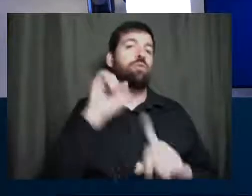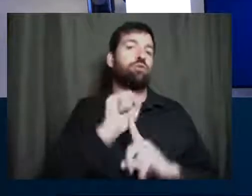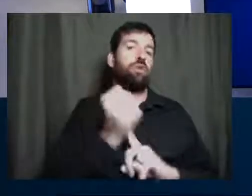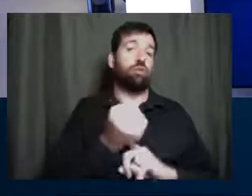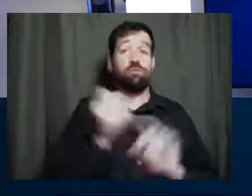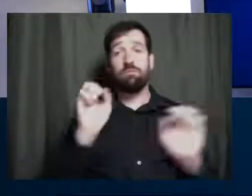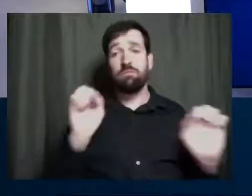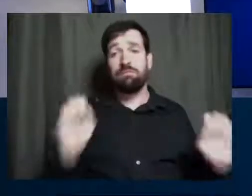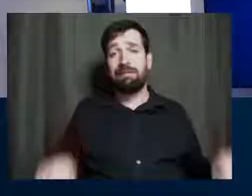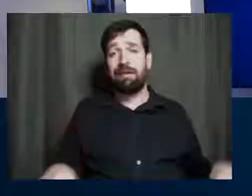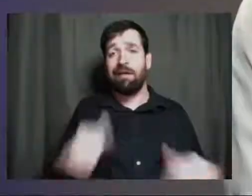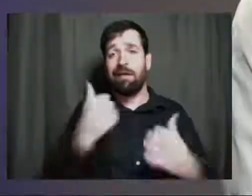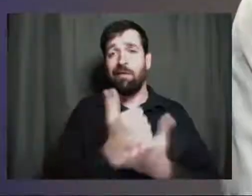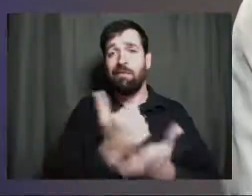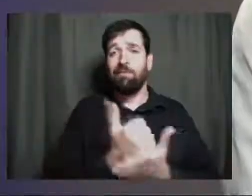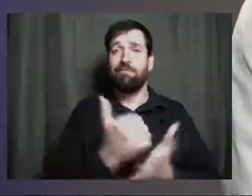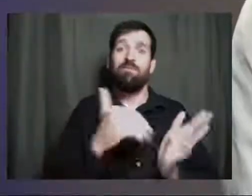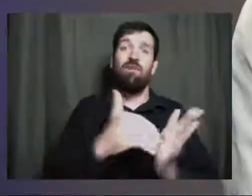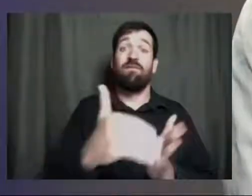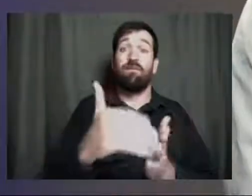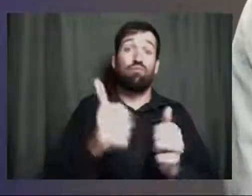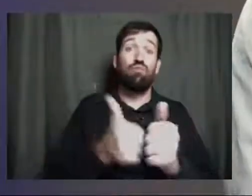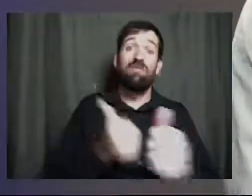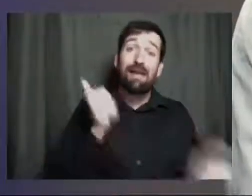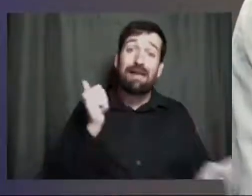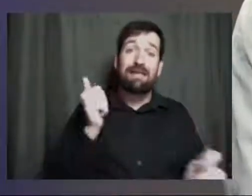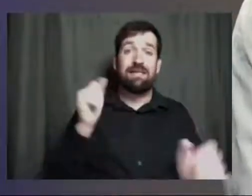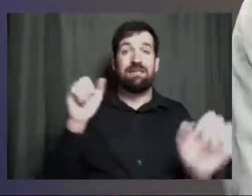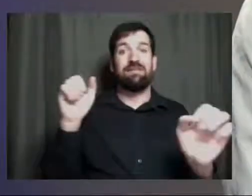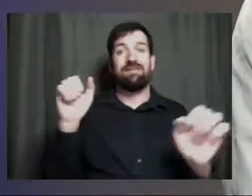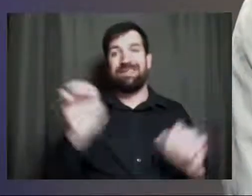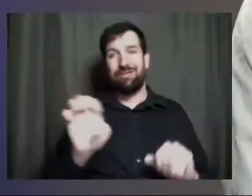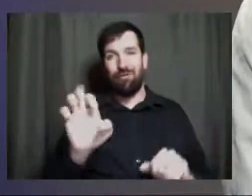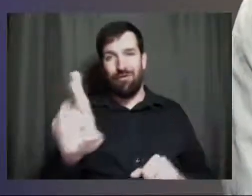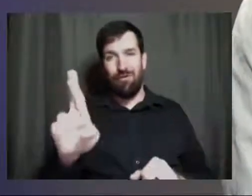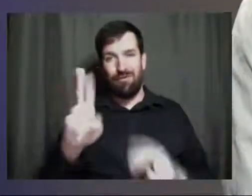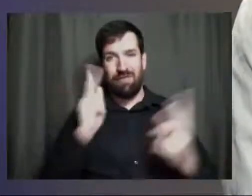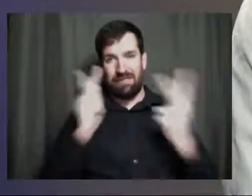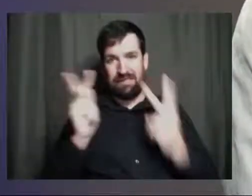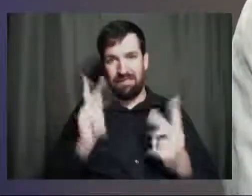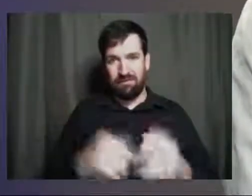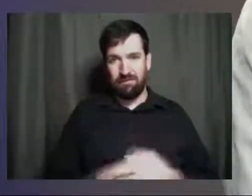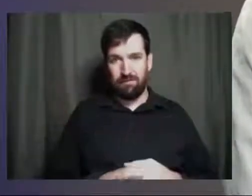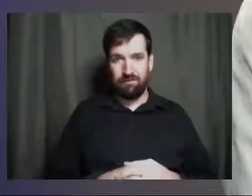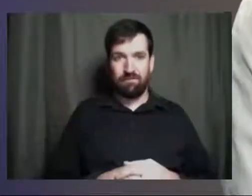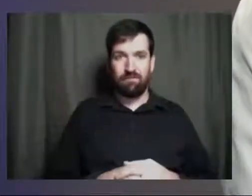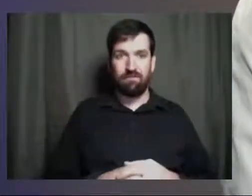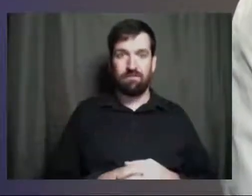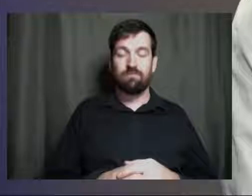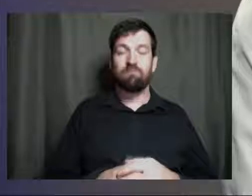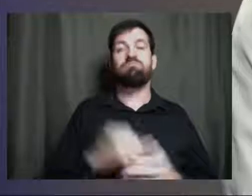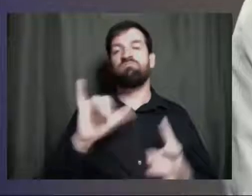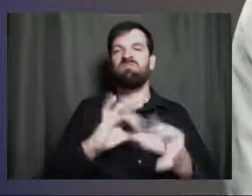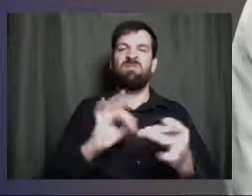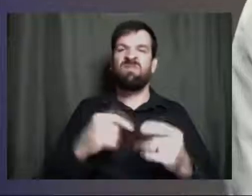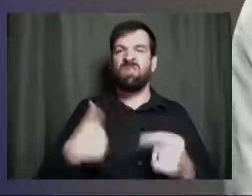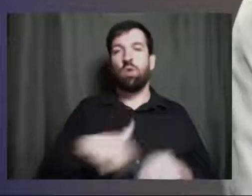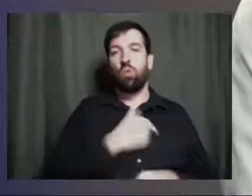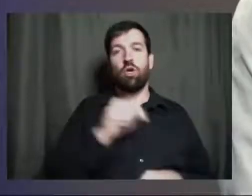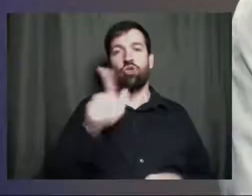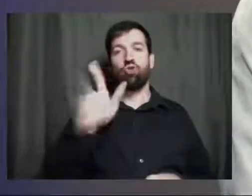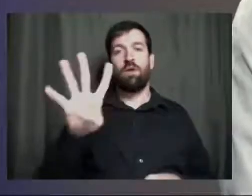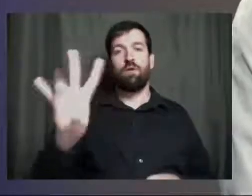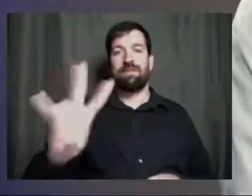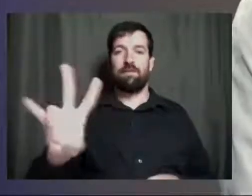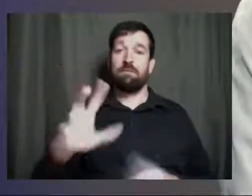lot of times prevent an emergency department visit. And so, and like I said, we're 24/7. We're always happy to help.